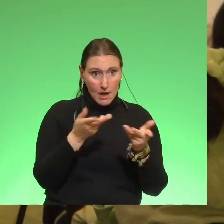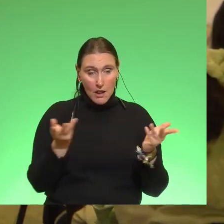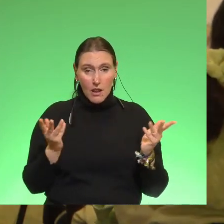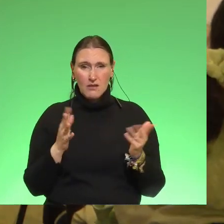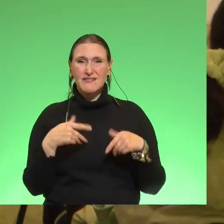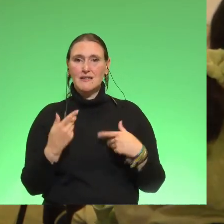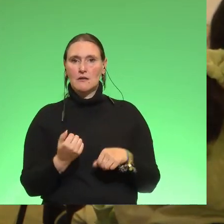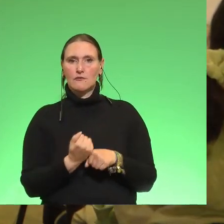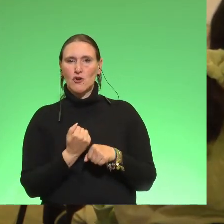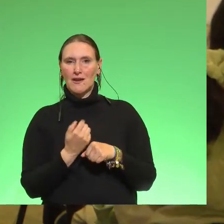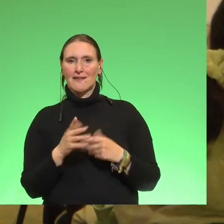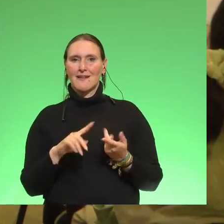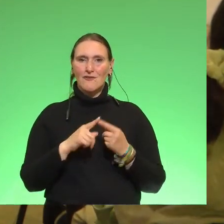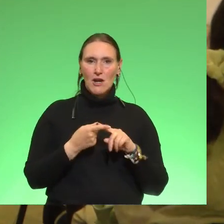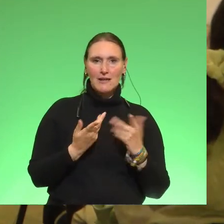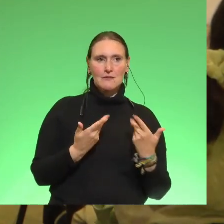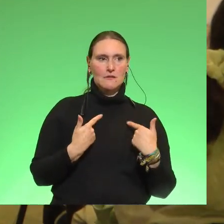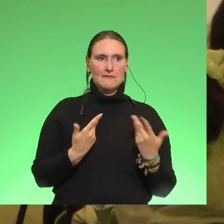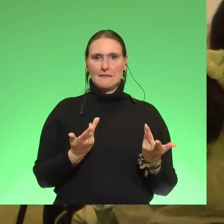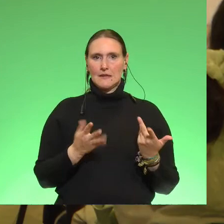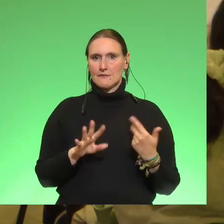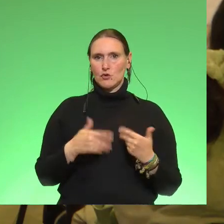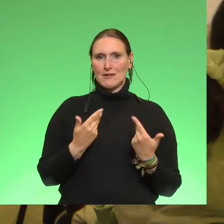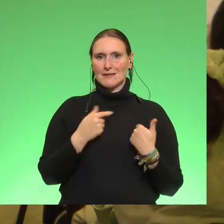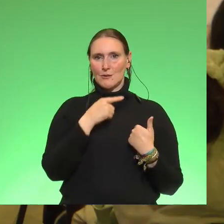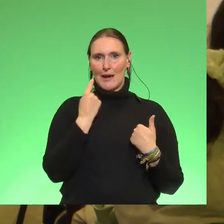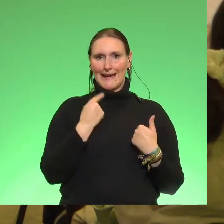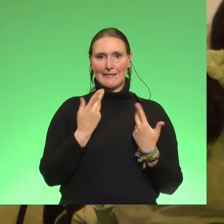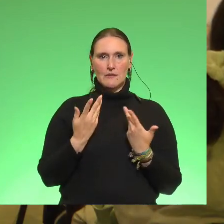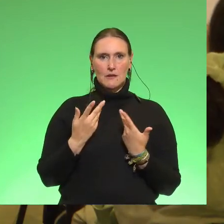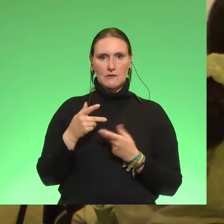as a person of color is not the easiest thing.